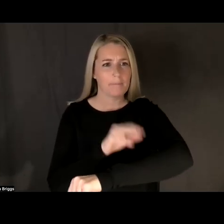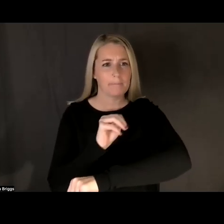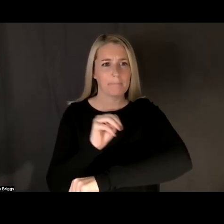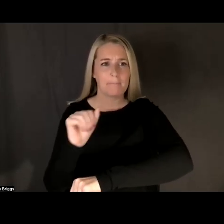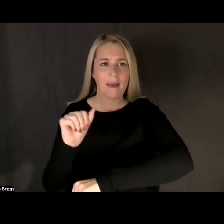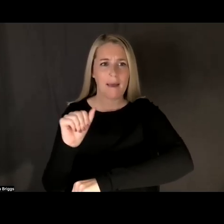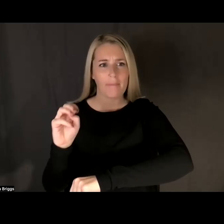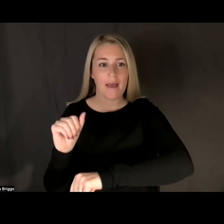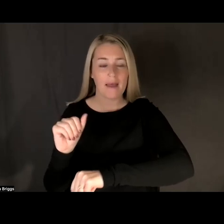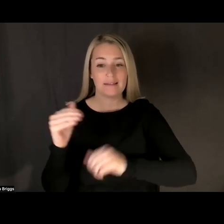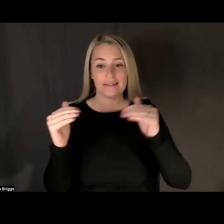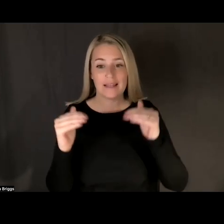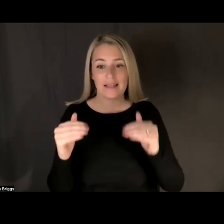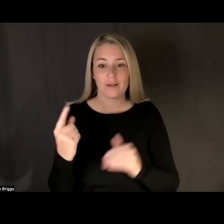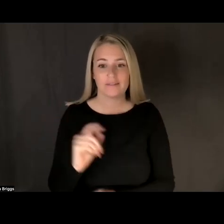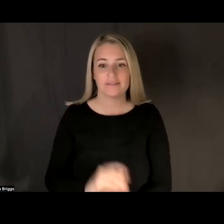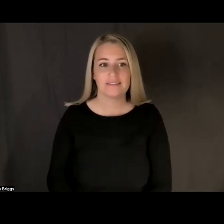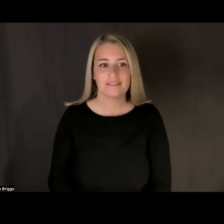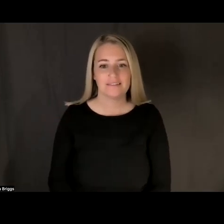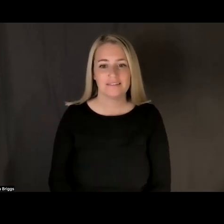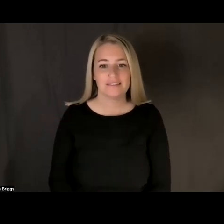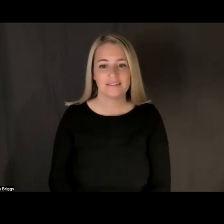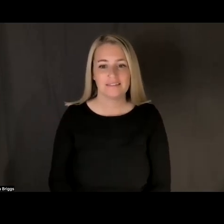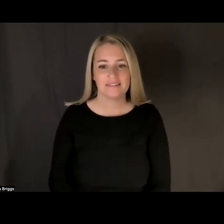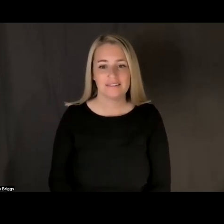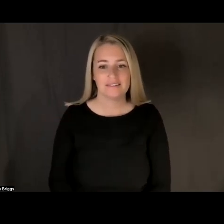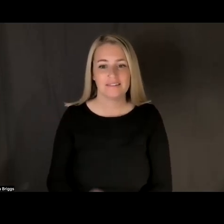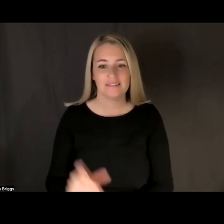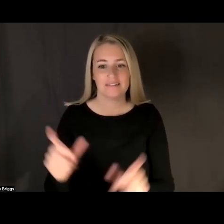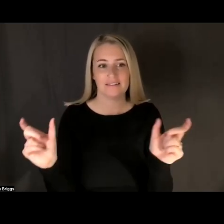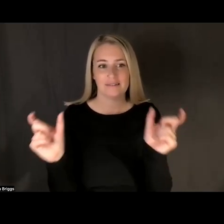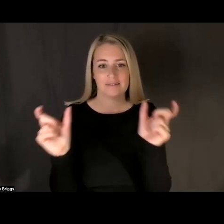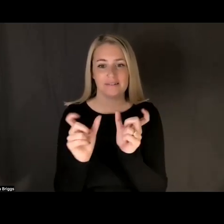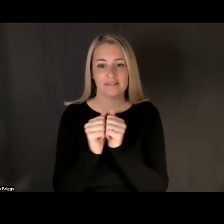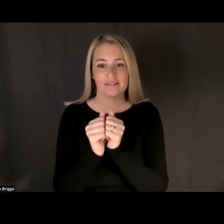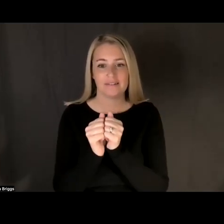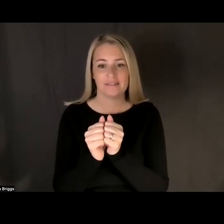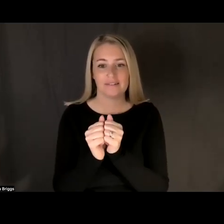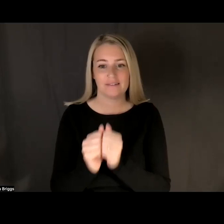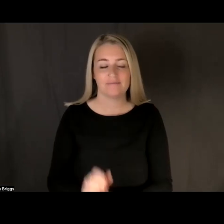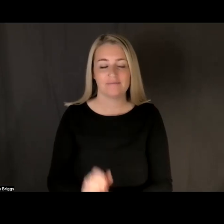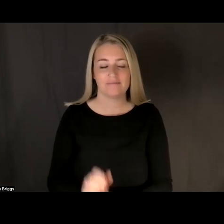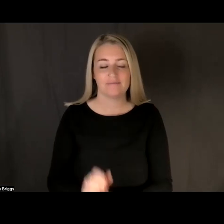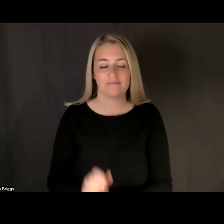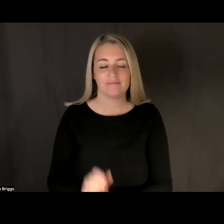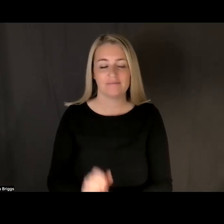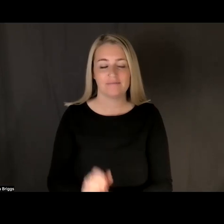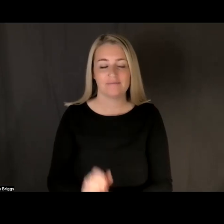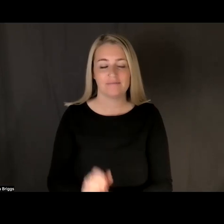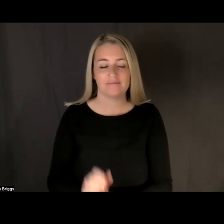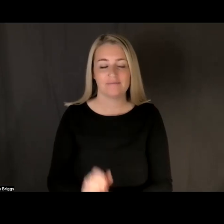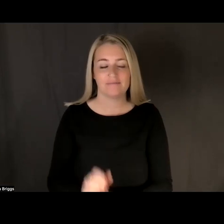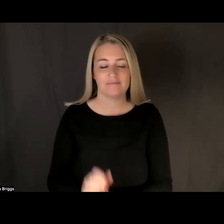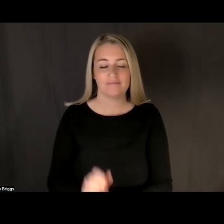Te. Now put it together. Tomate. Now go a little faster. Tomate.